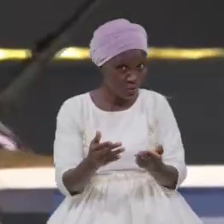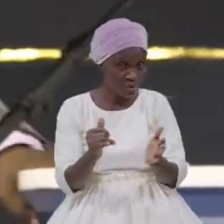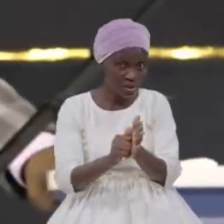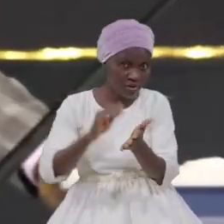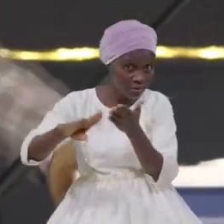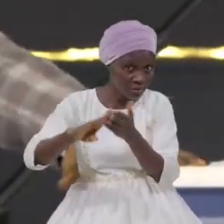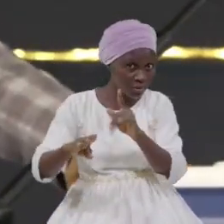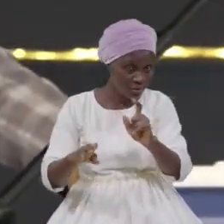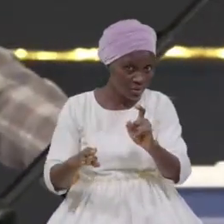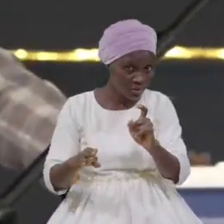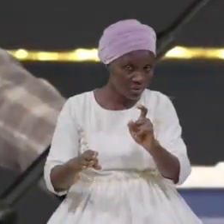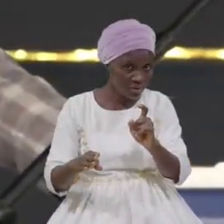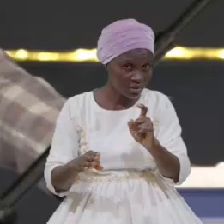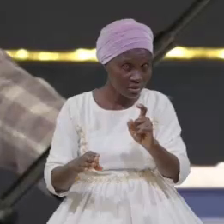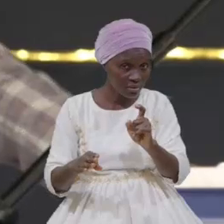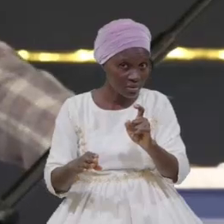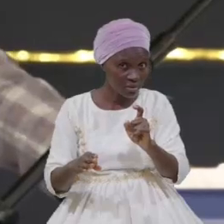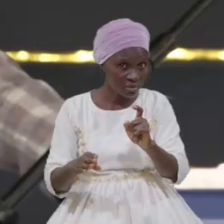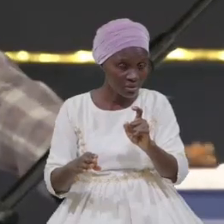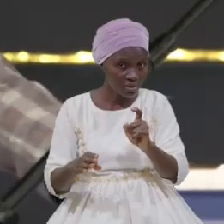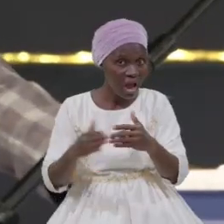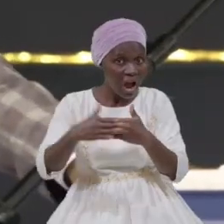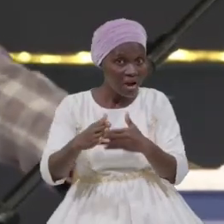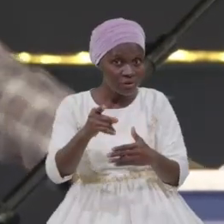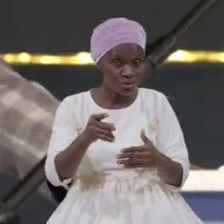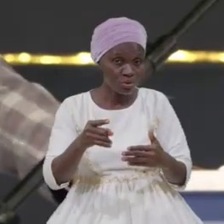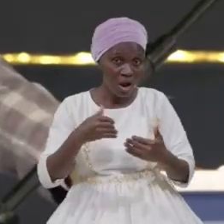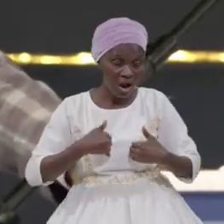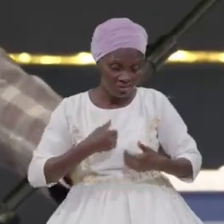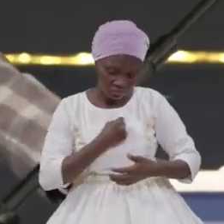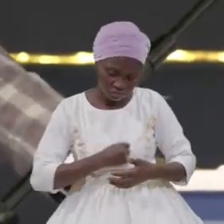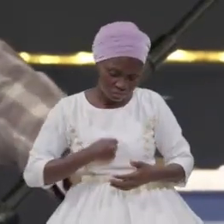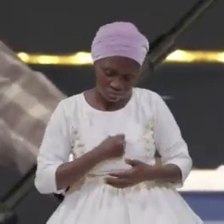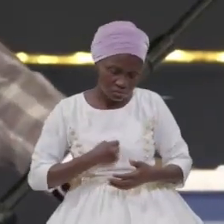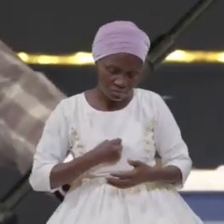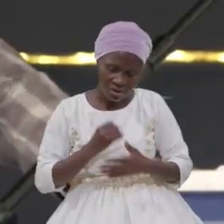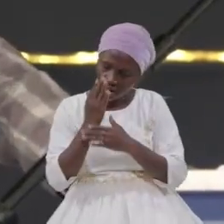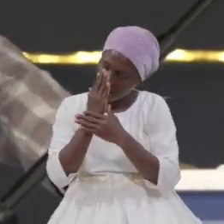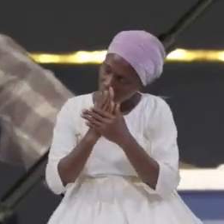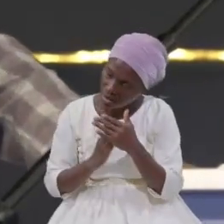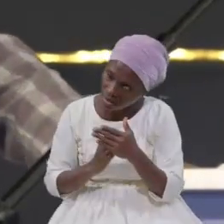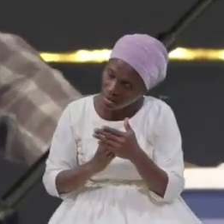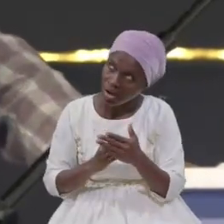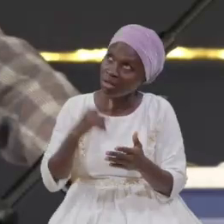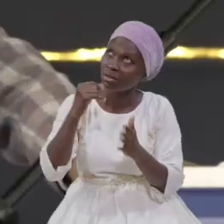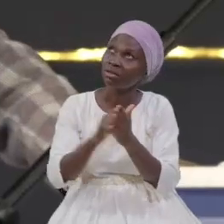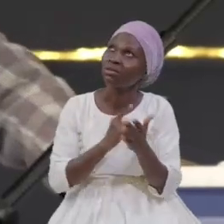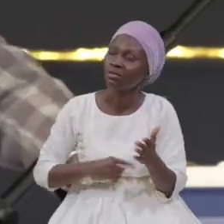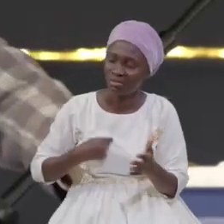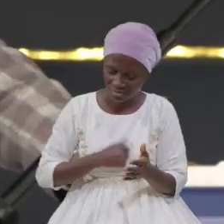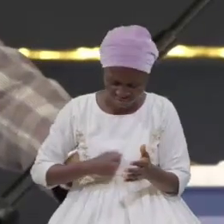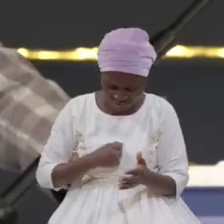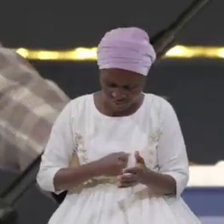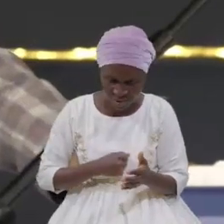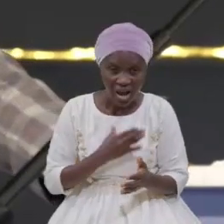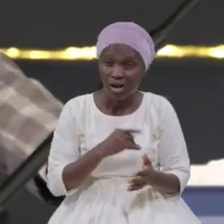forgiveness. After you're penitent, after you say, Lord, I'm sorry, and you